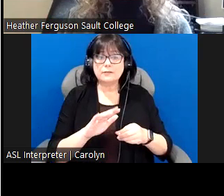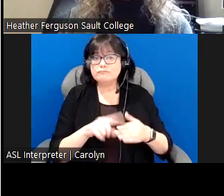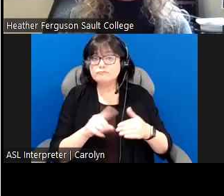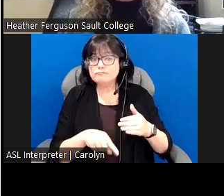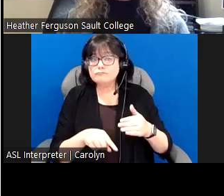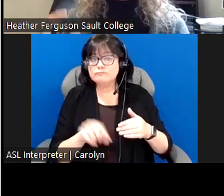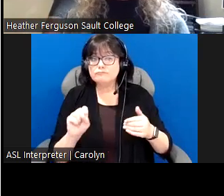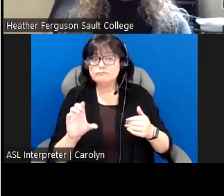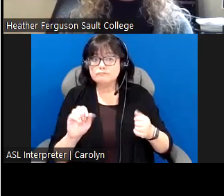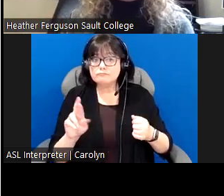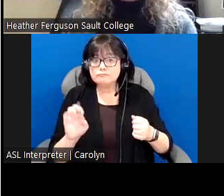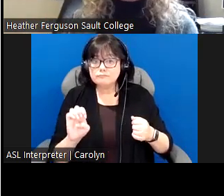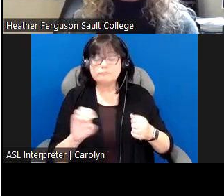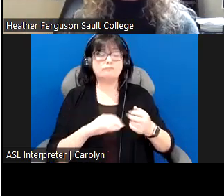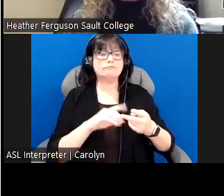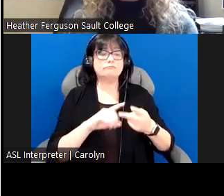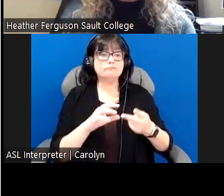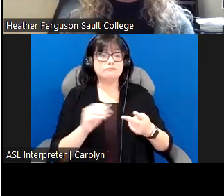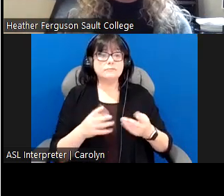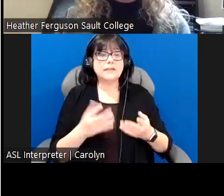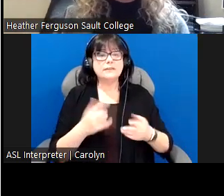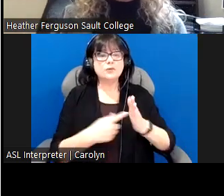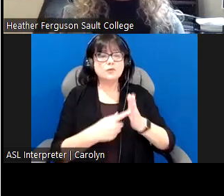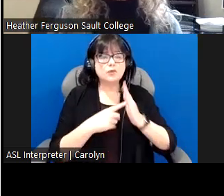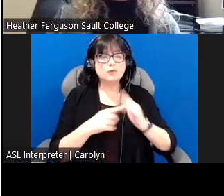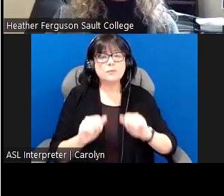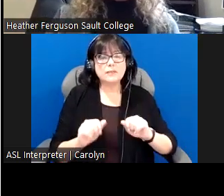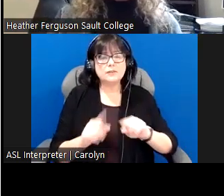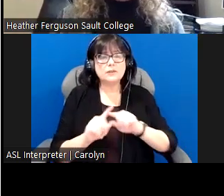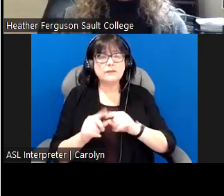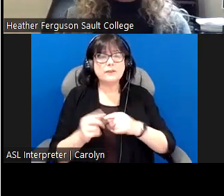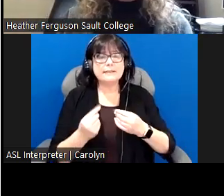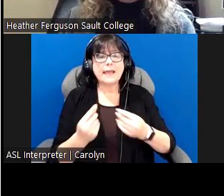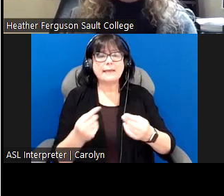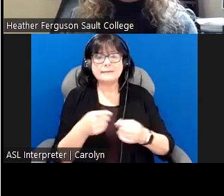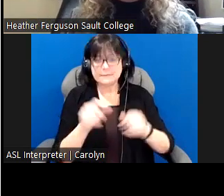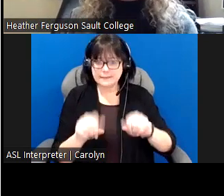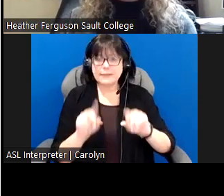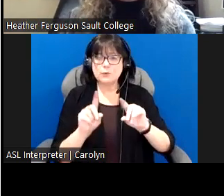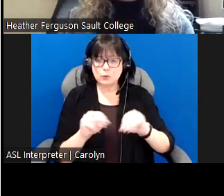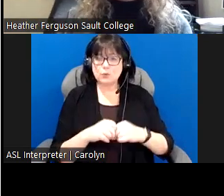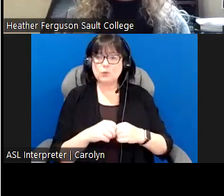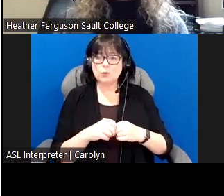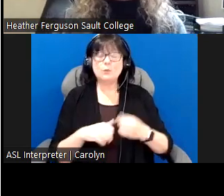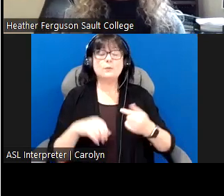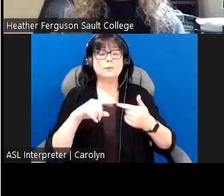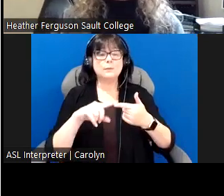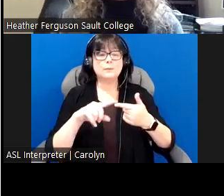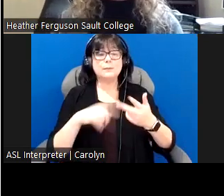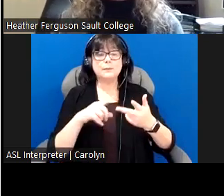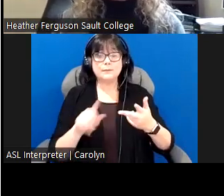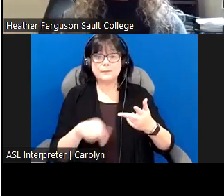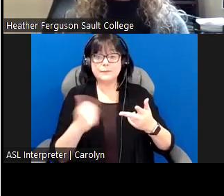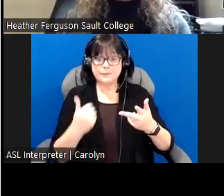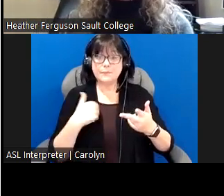tasks that a student is most likely to be able to complete. There's also the feature of a learning plan that has access to